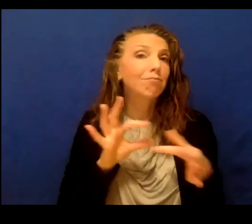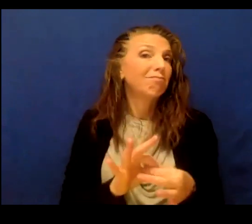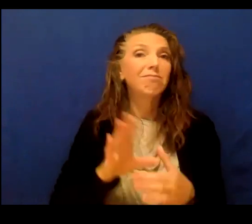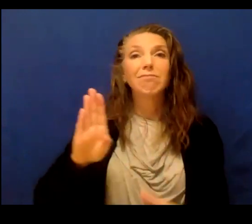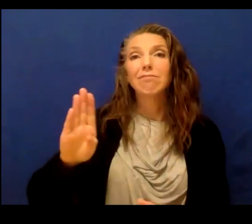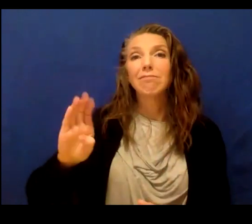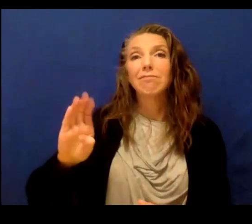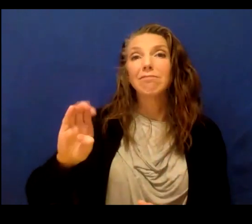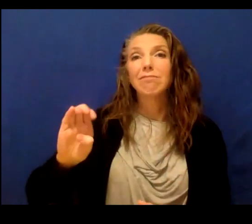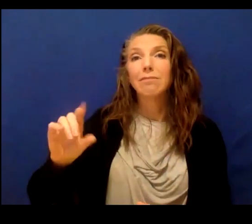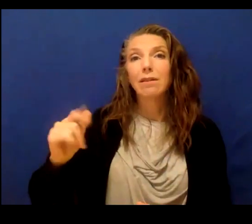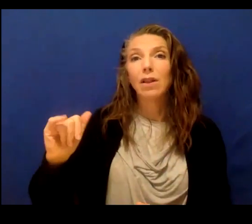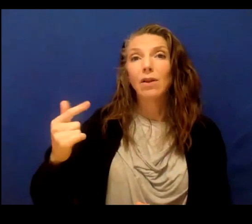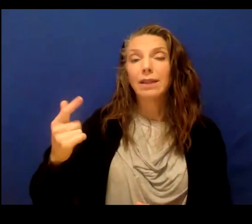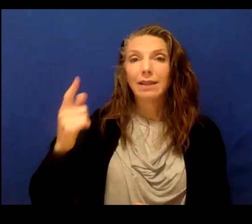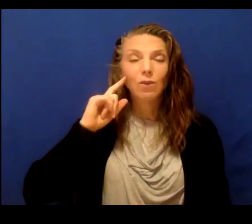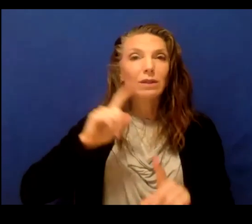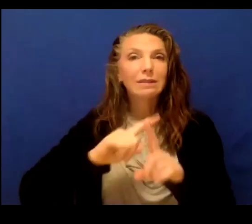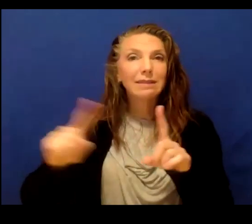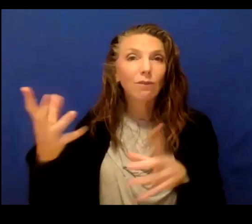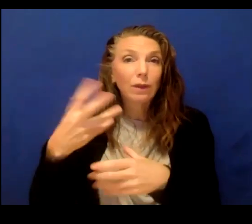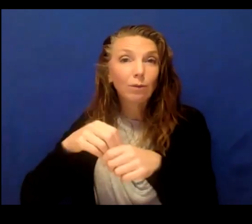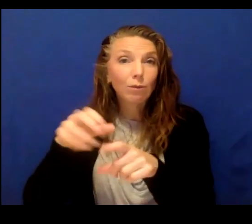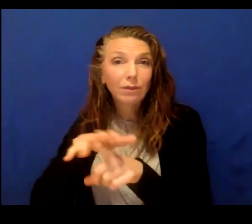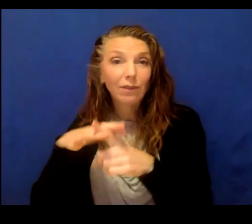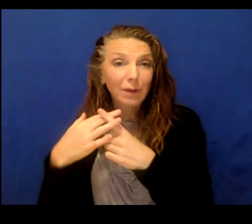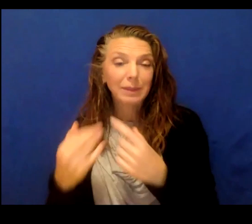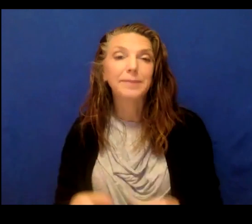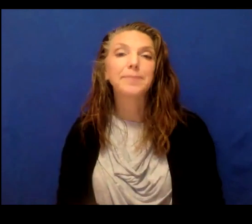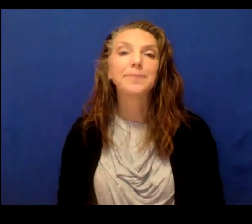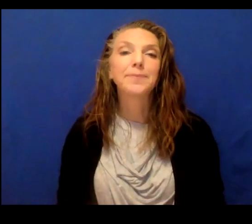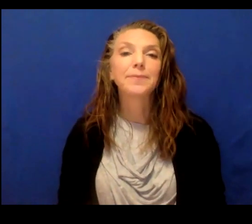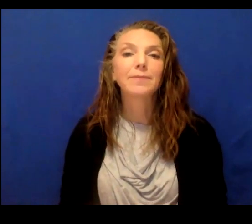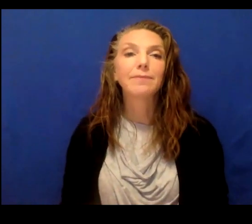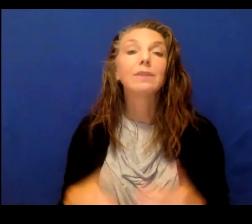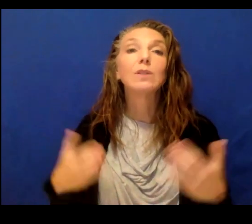another in inclusive environments. And so what you see on